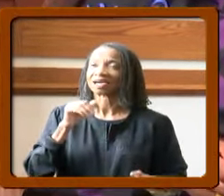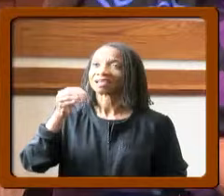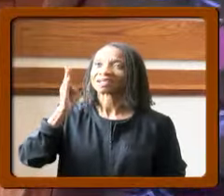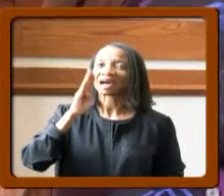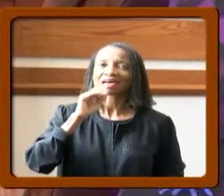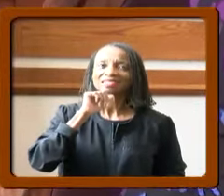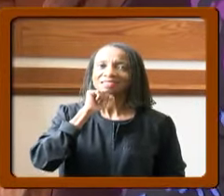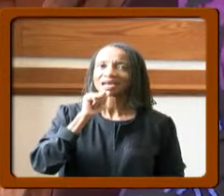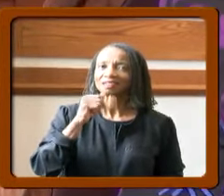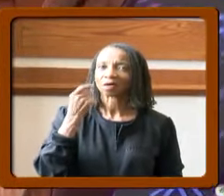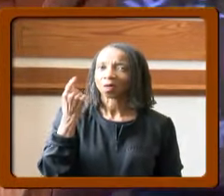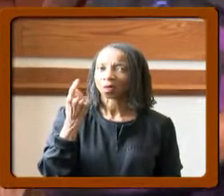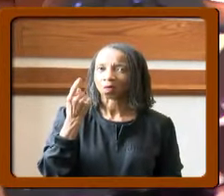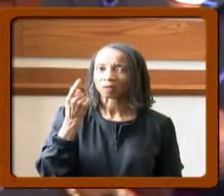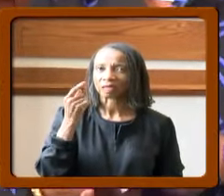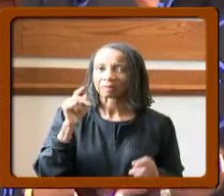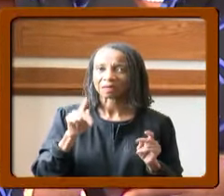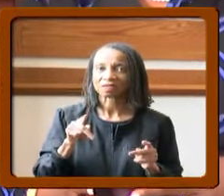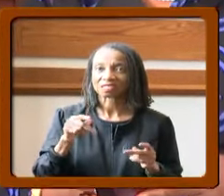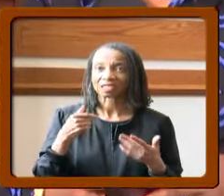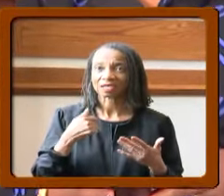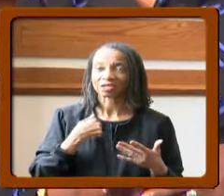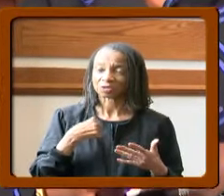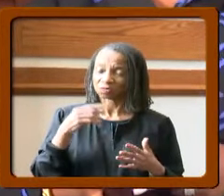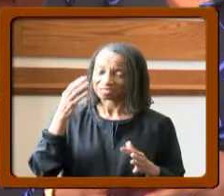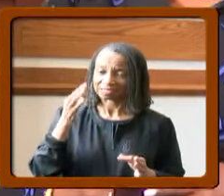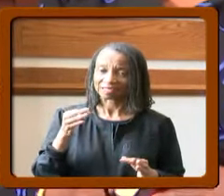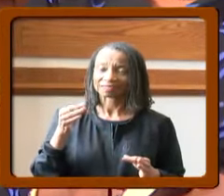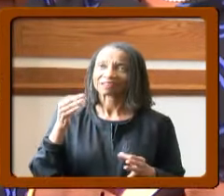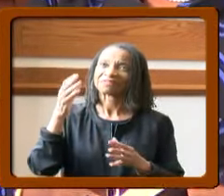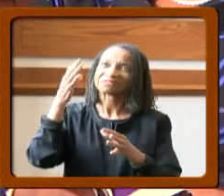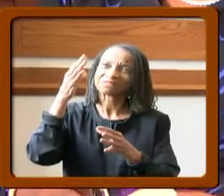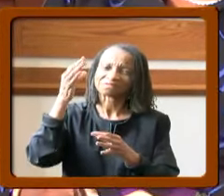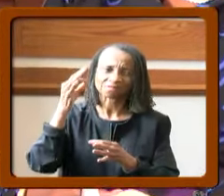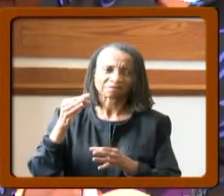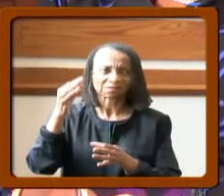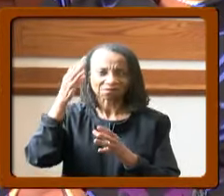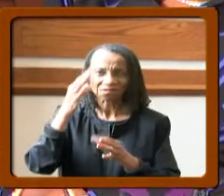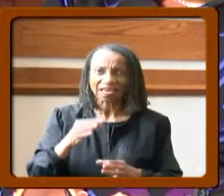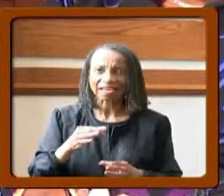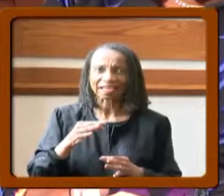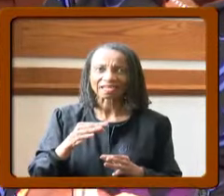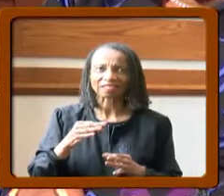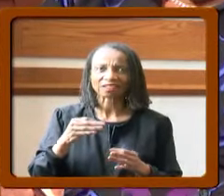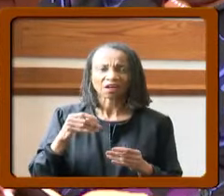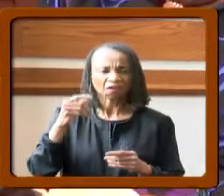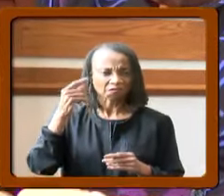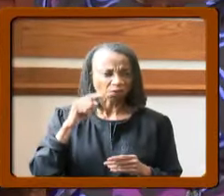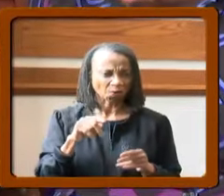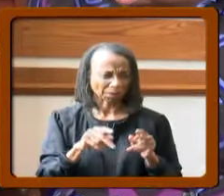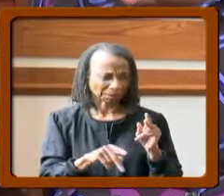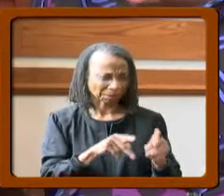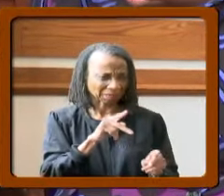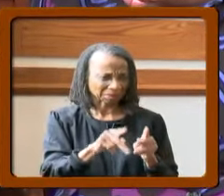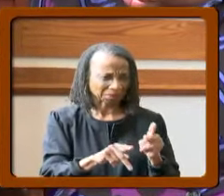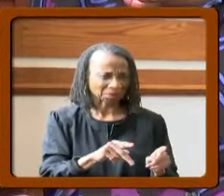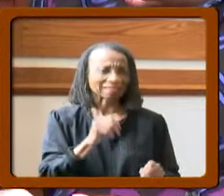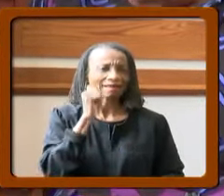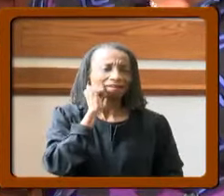somebody about whom you have taken a leap of faith. If you would take a leap of faith for mere mortals who disappoint you